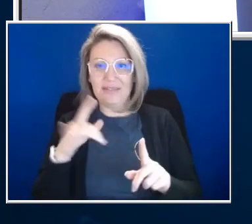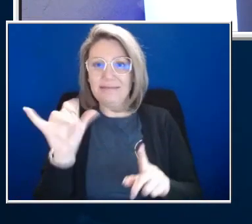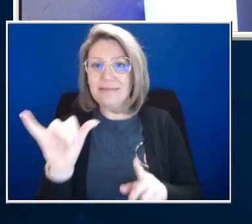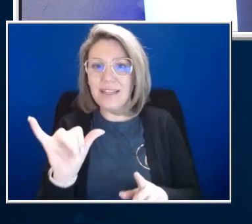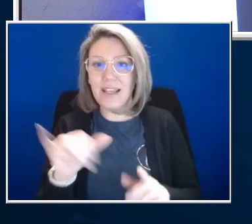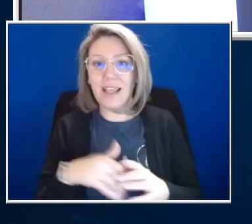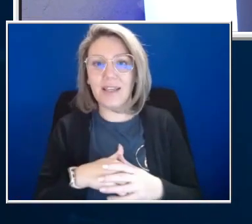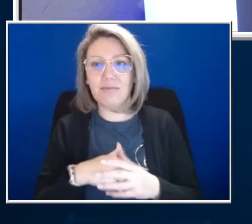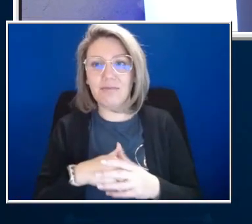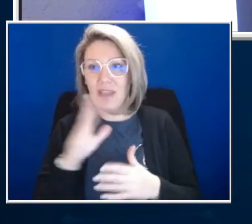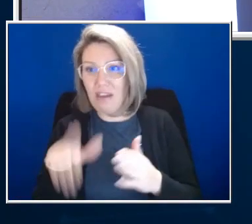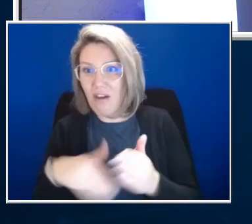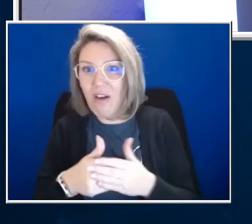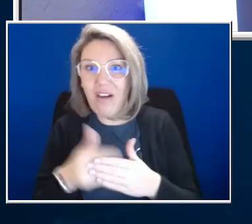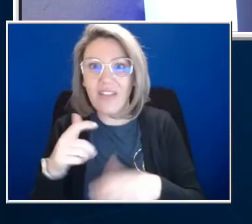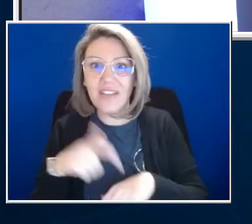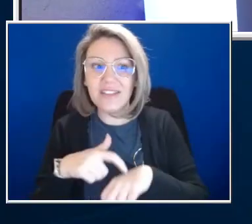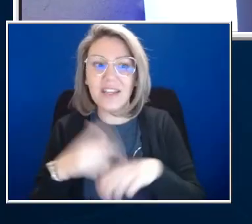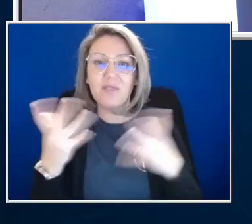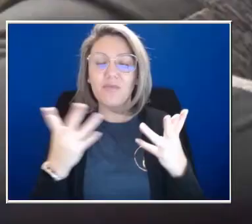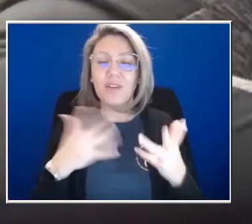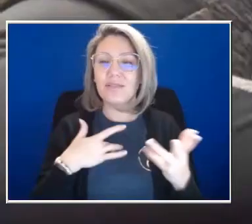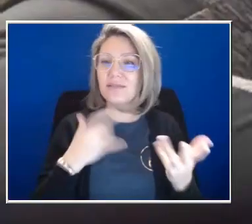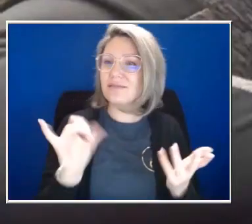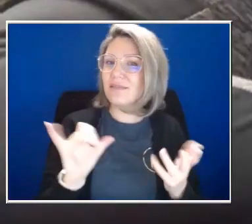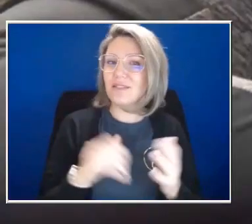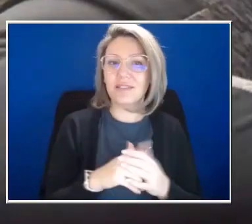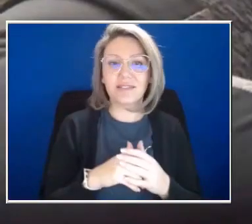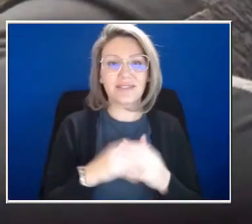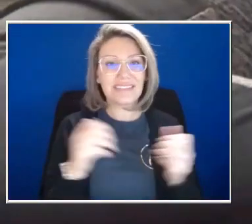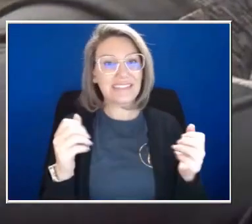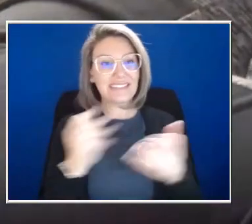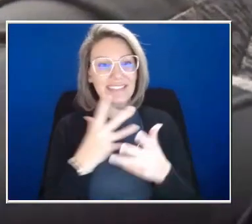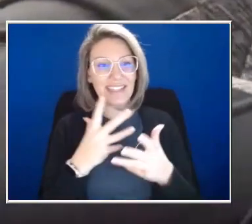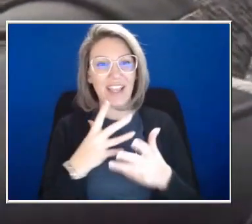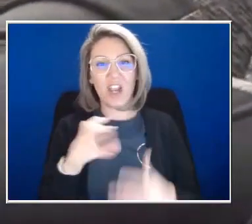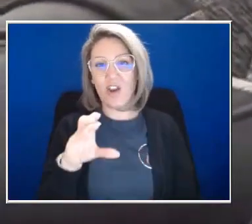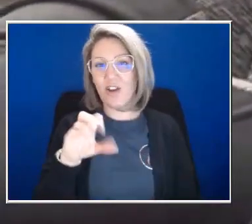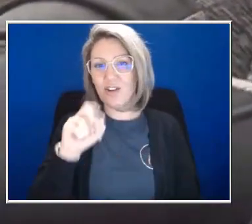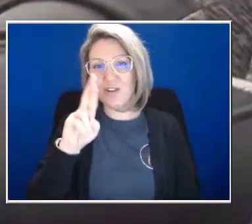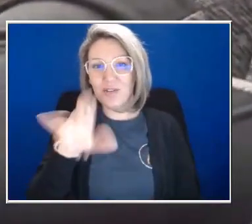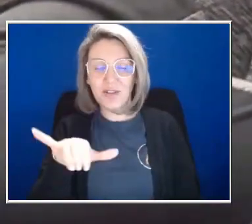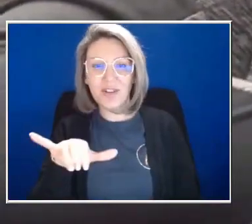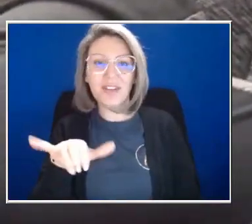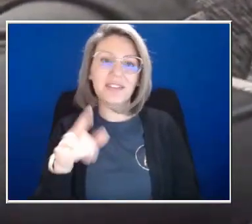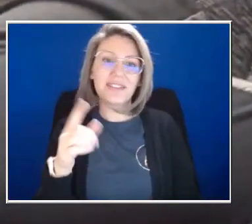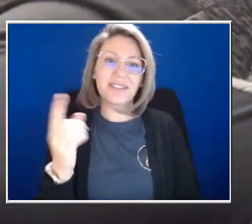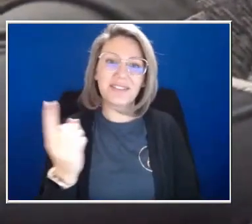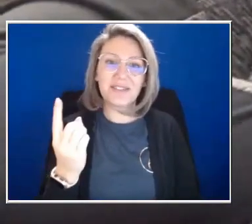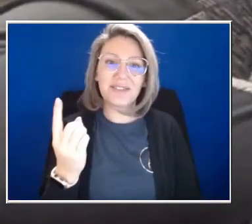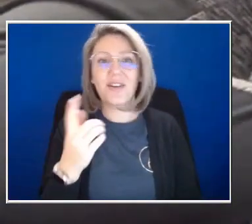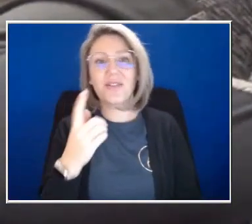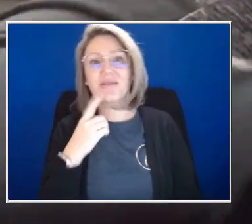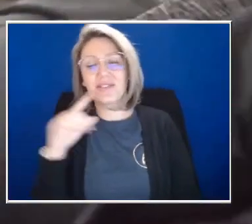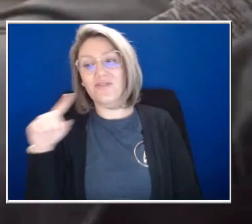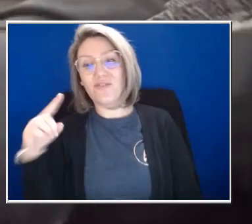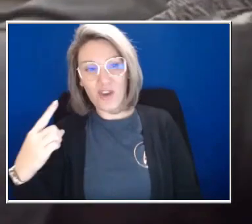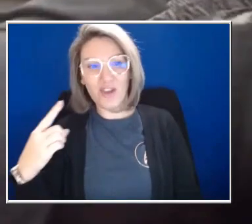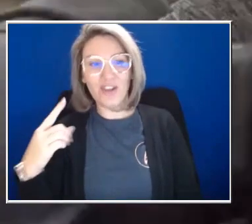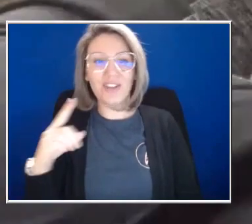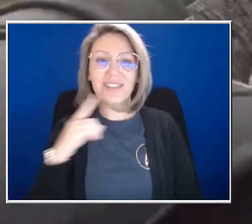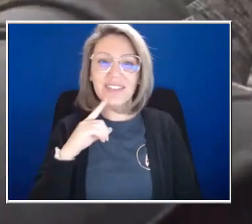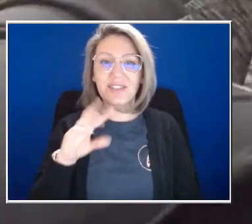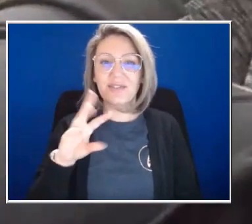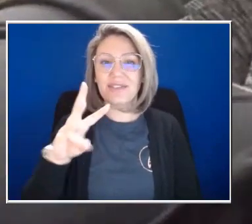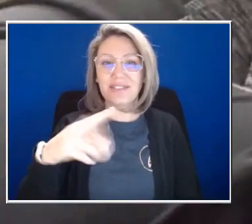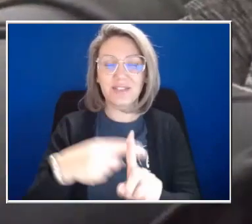time, what was it like? It was pretty scary. Corey's always got to be first. So he was about 6 months ahead of